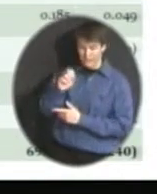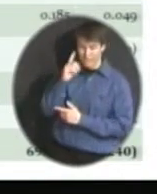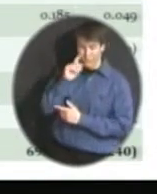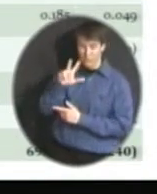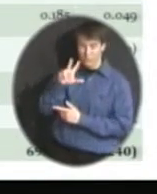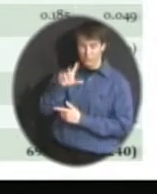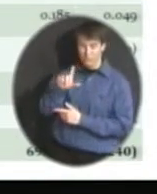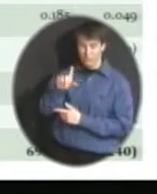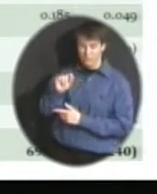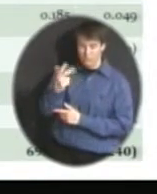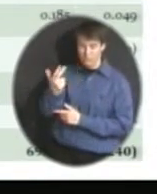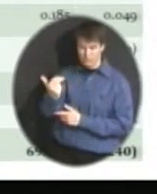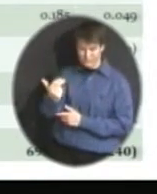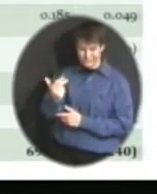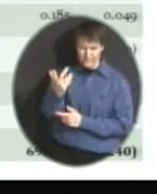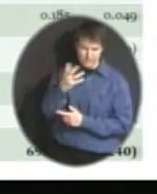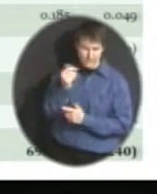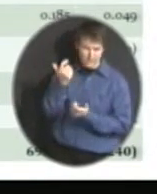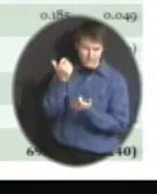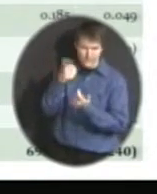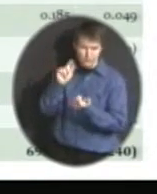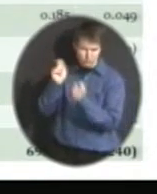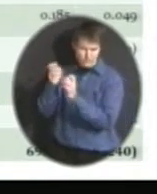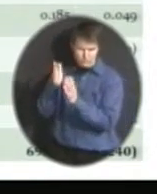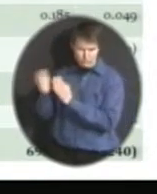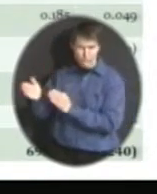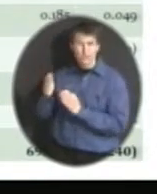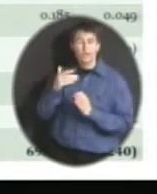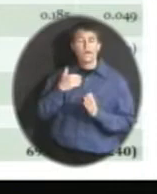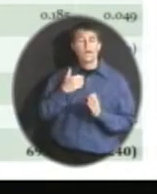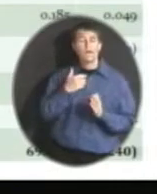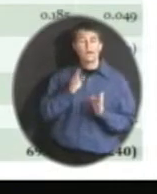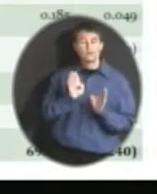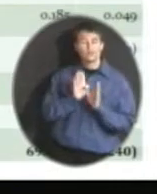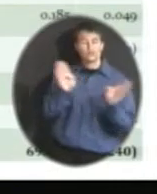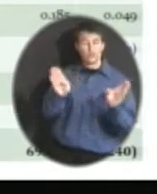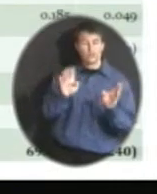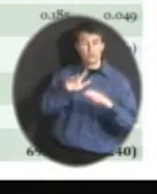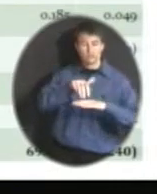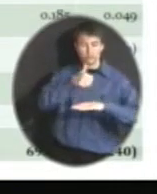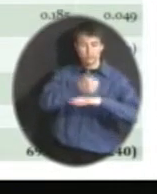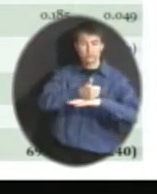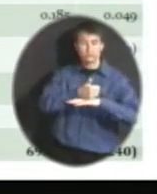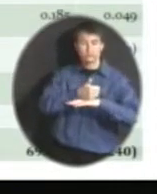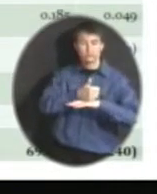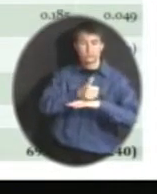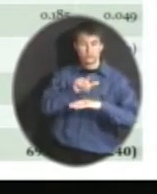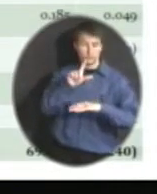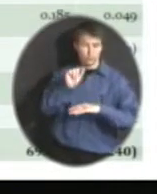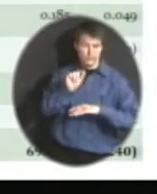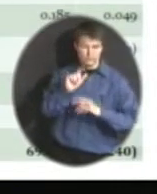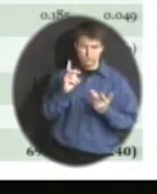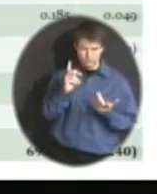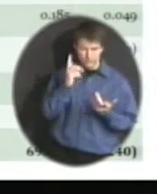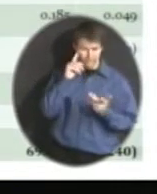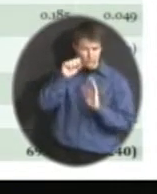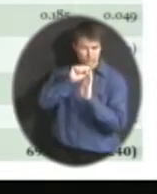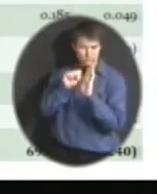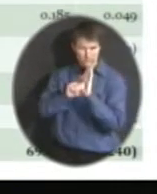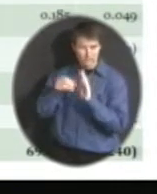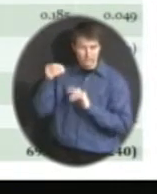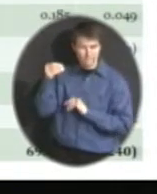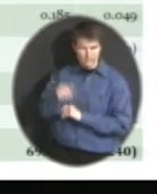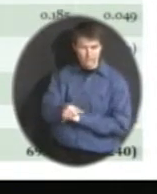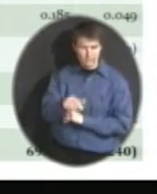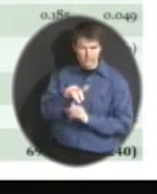2013 and any change. The general fund is statutorily set at 20, and that goes to the state to fund the